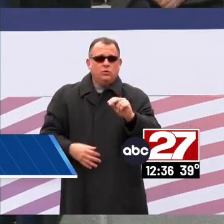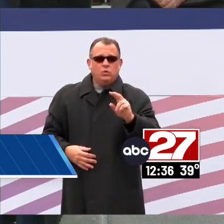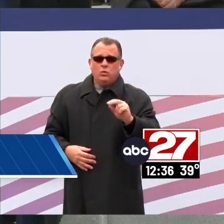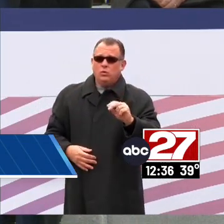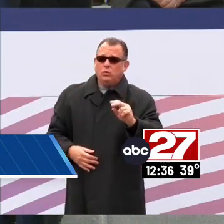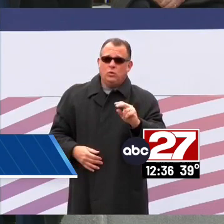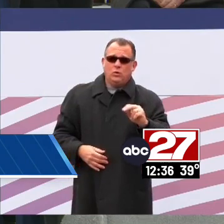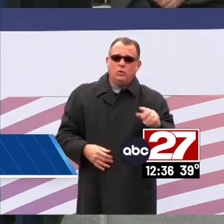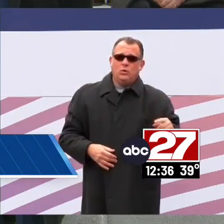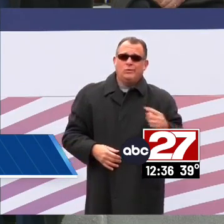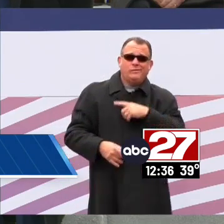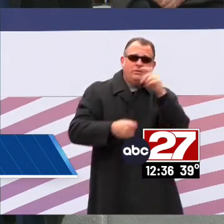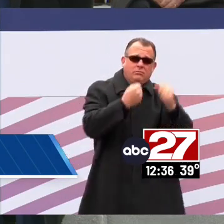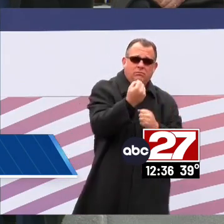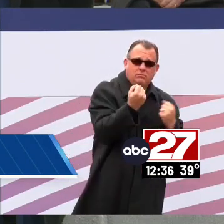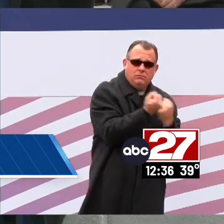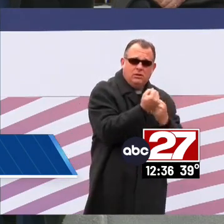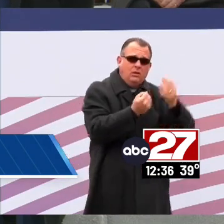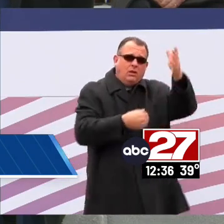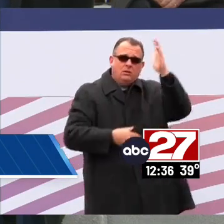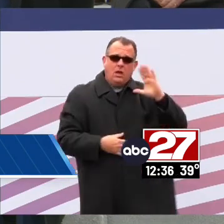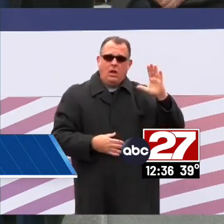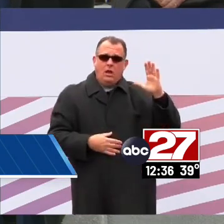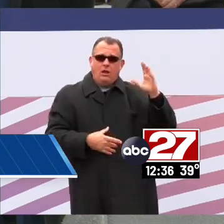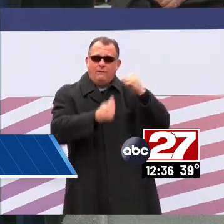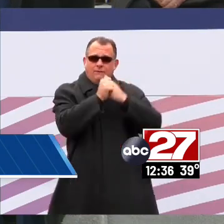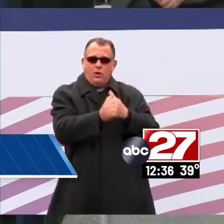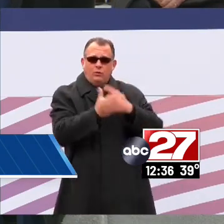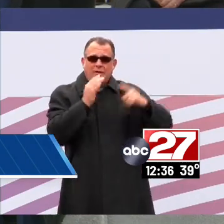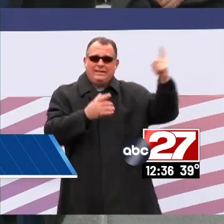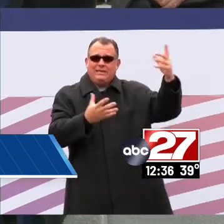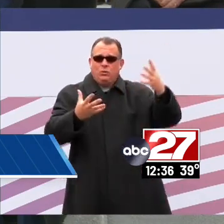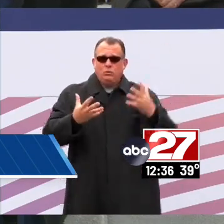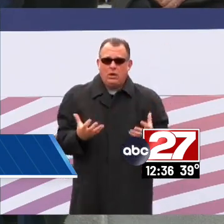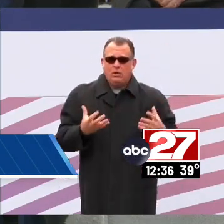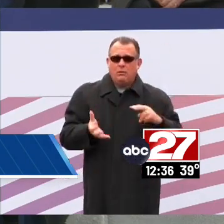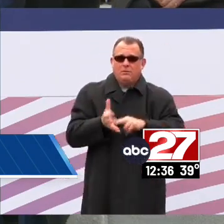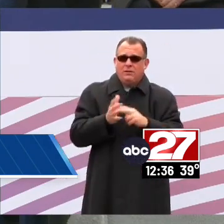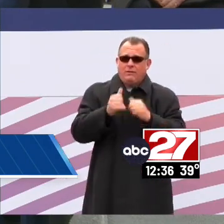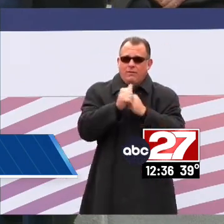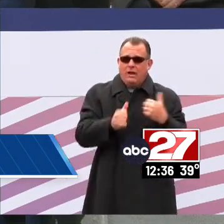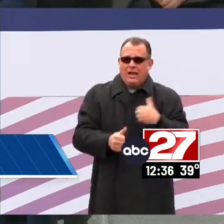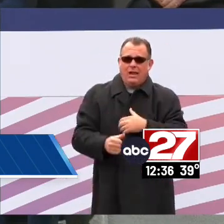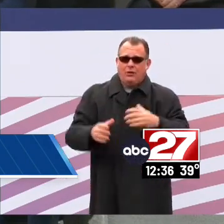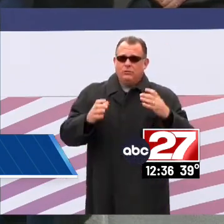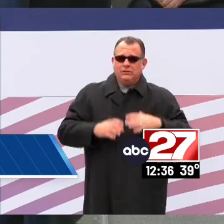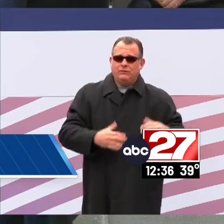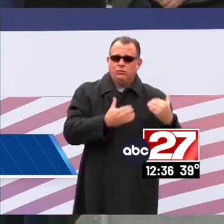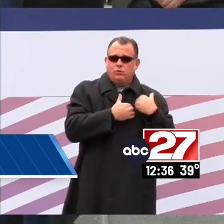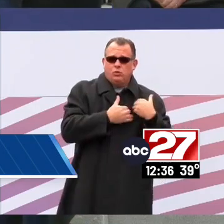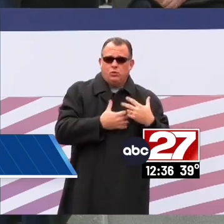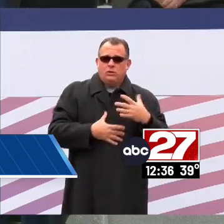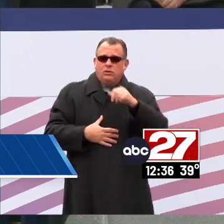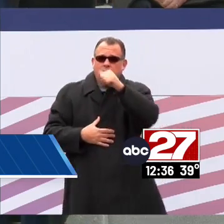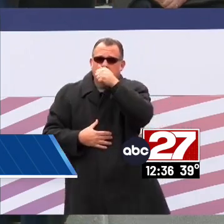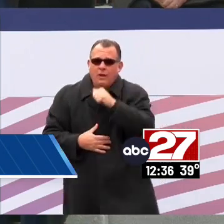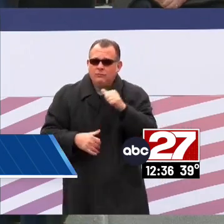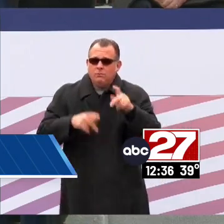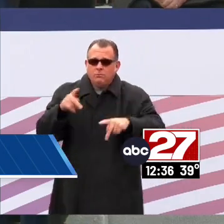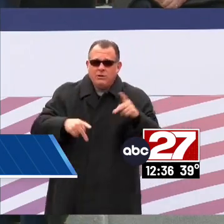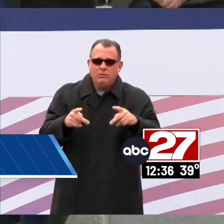God's side, which requires devotion to civic duty, tolerance, humility,